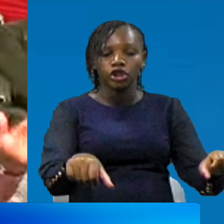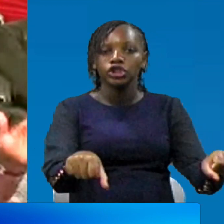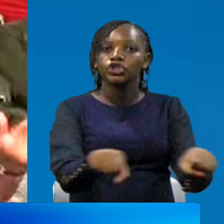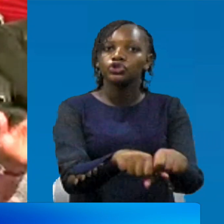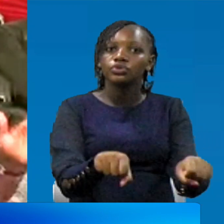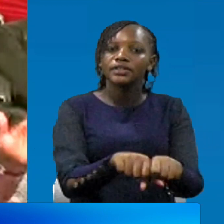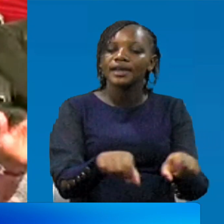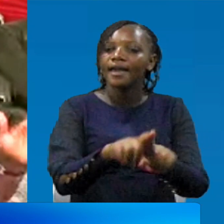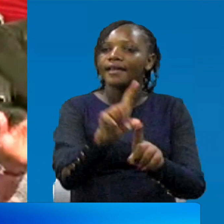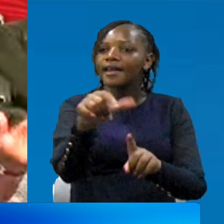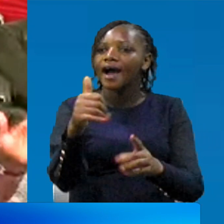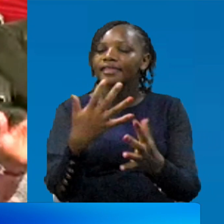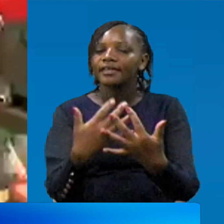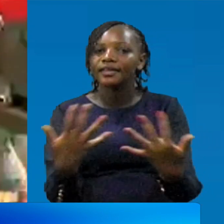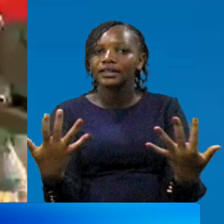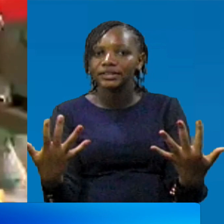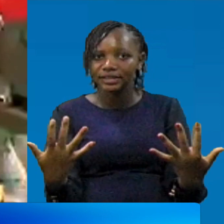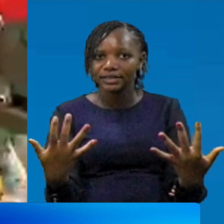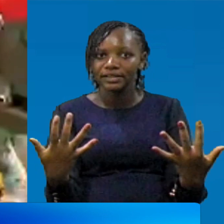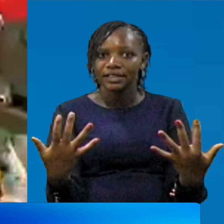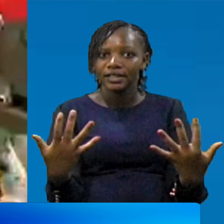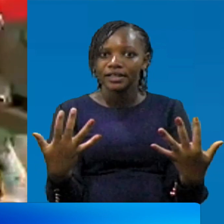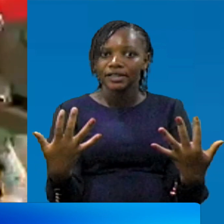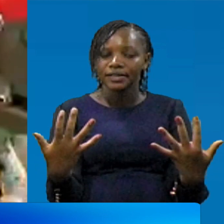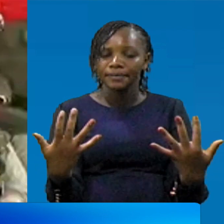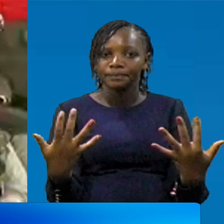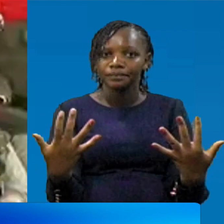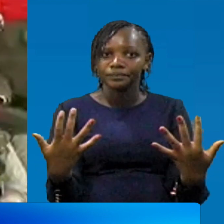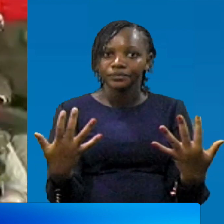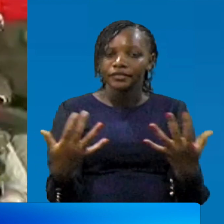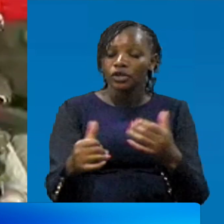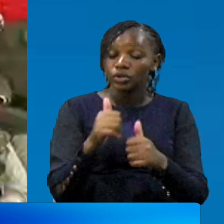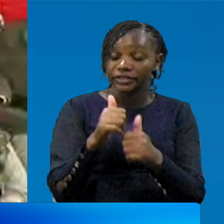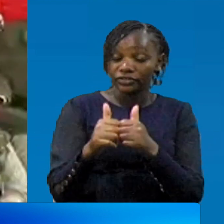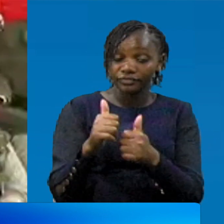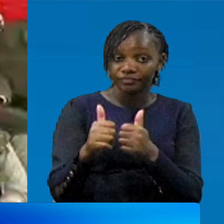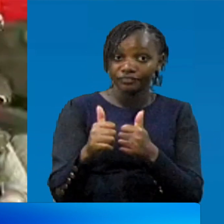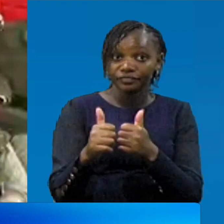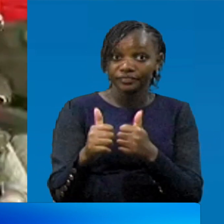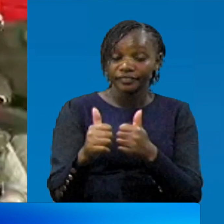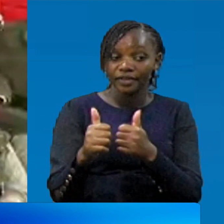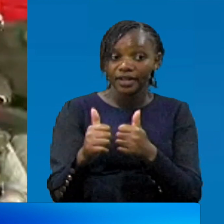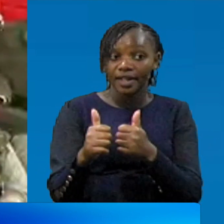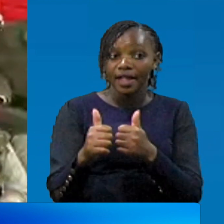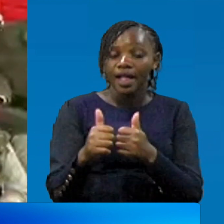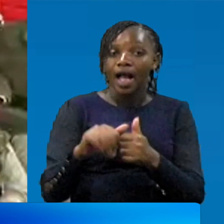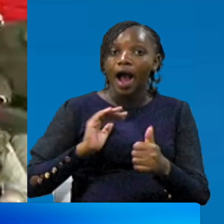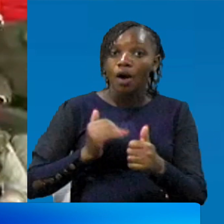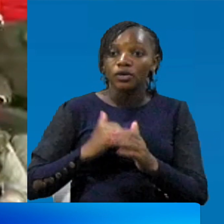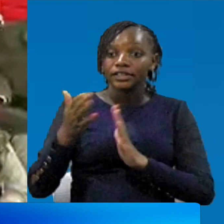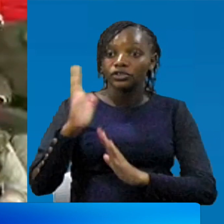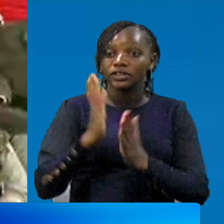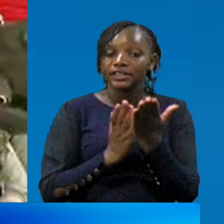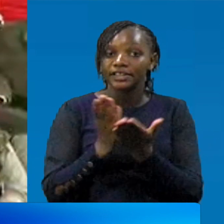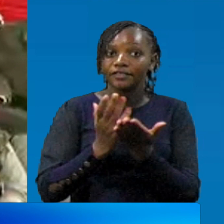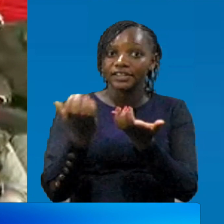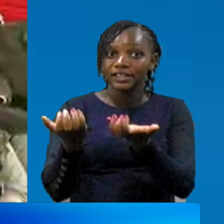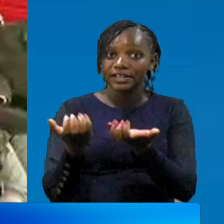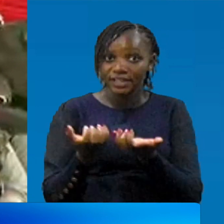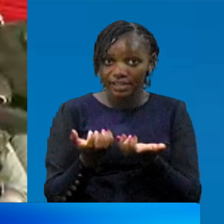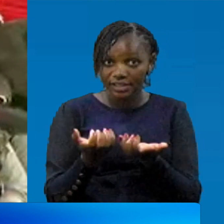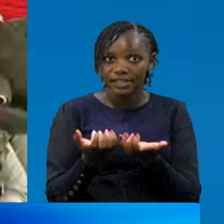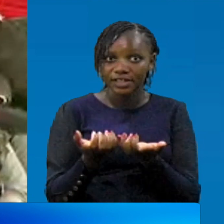and items of clothing that are required by all our security services must